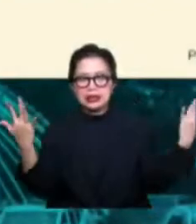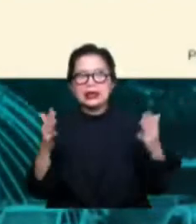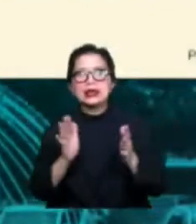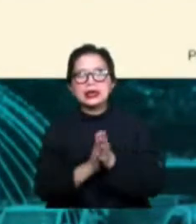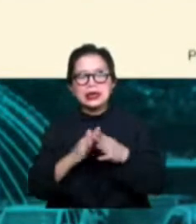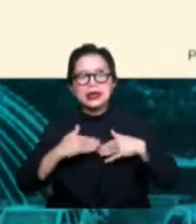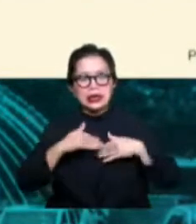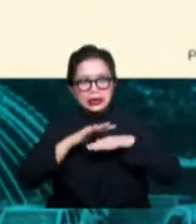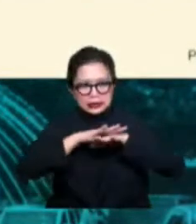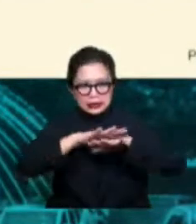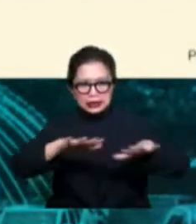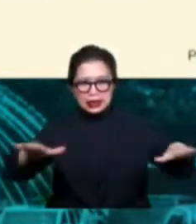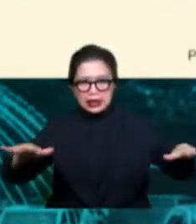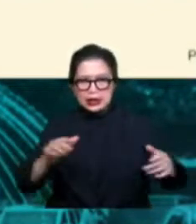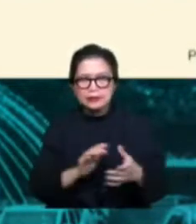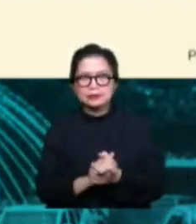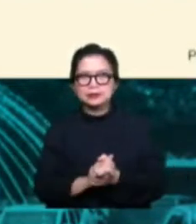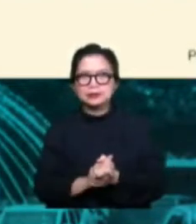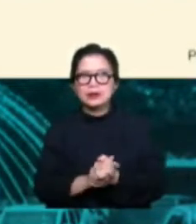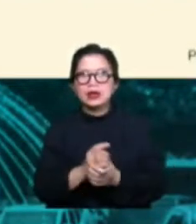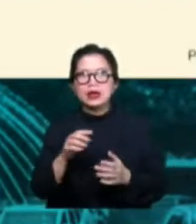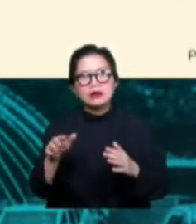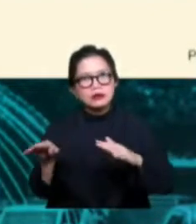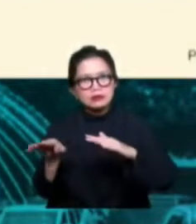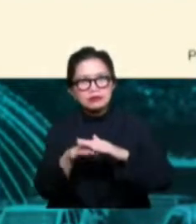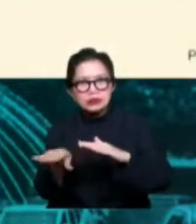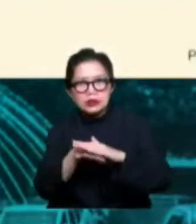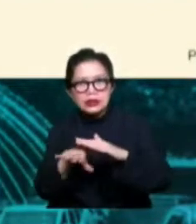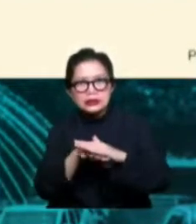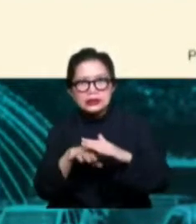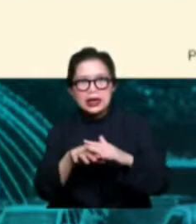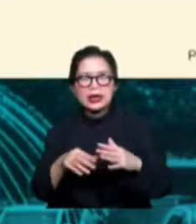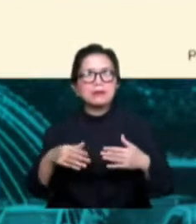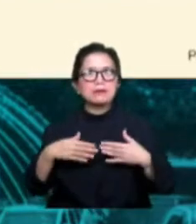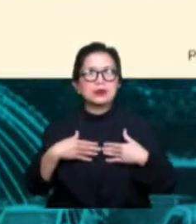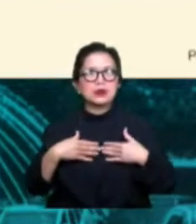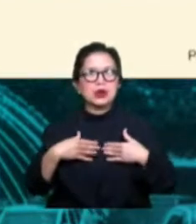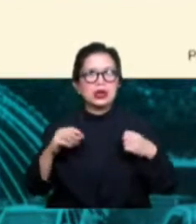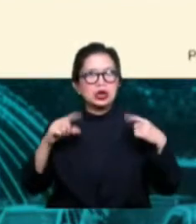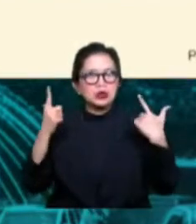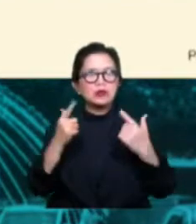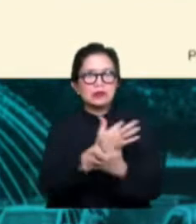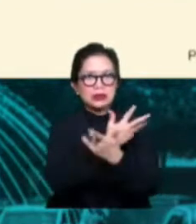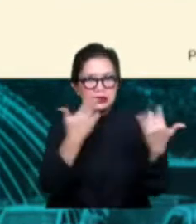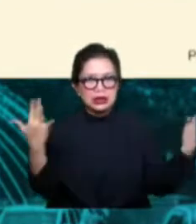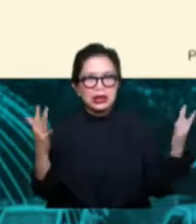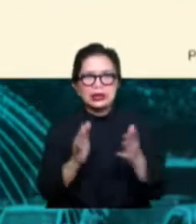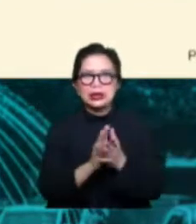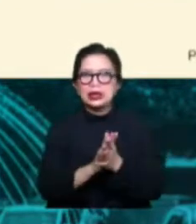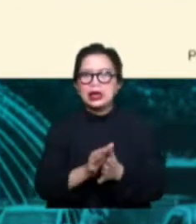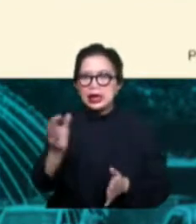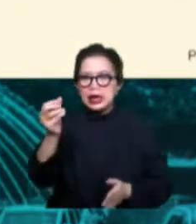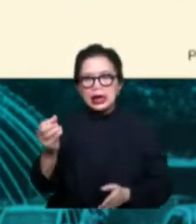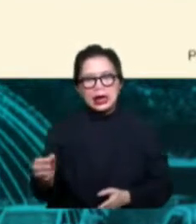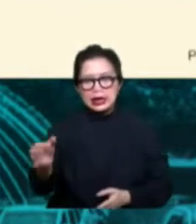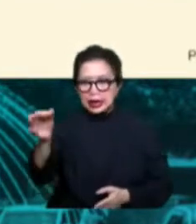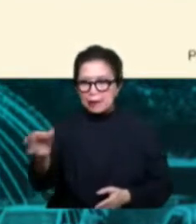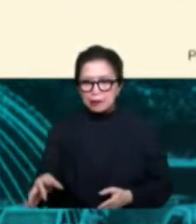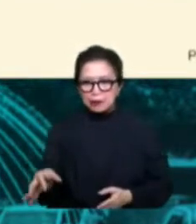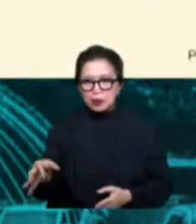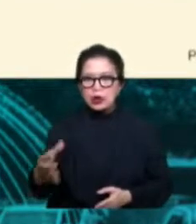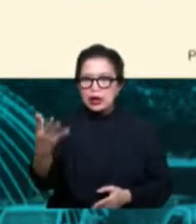basic needs, by improving kampung facilities and providing clean water and sanitation,